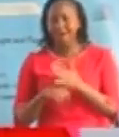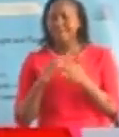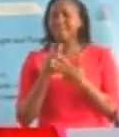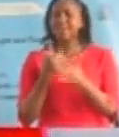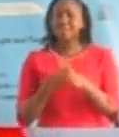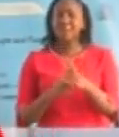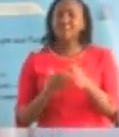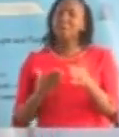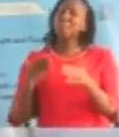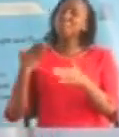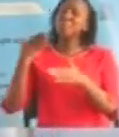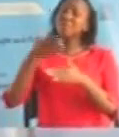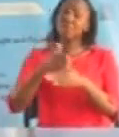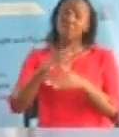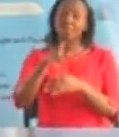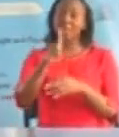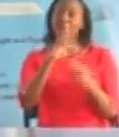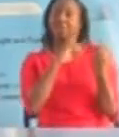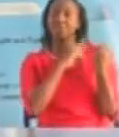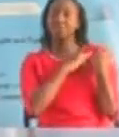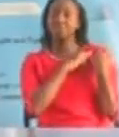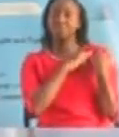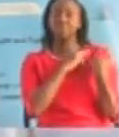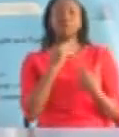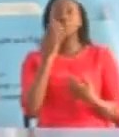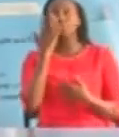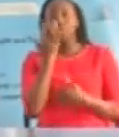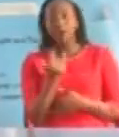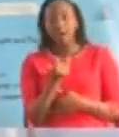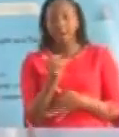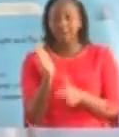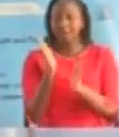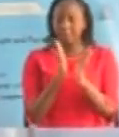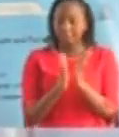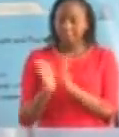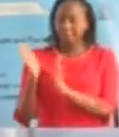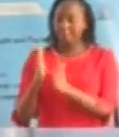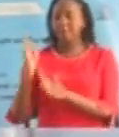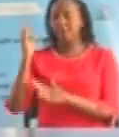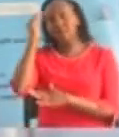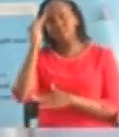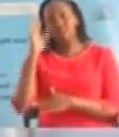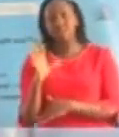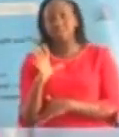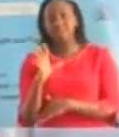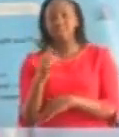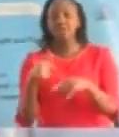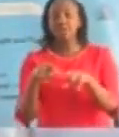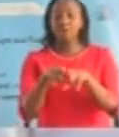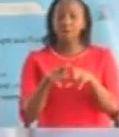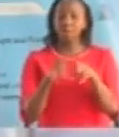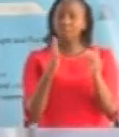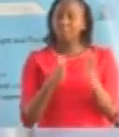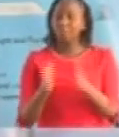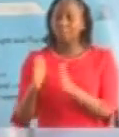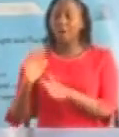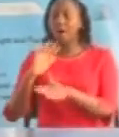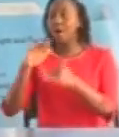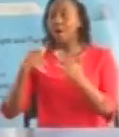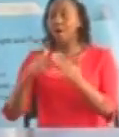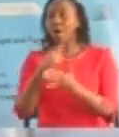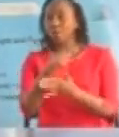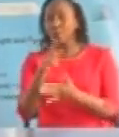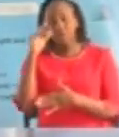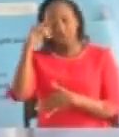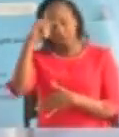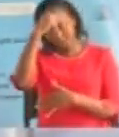their call of duty, to prepare the students and to prepare all those who are graduating this